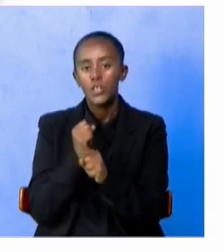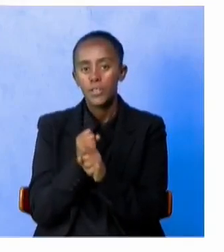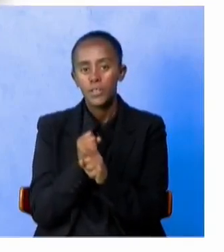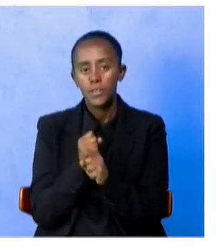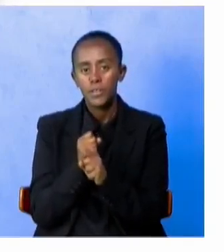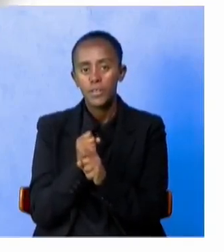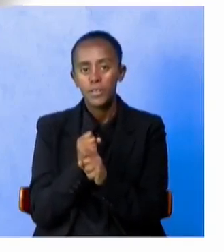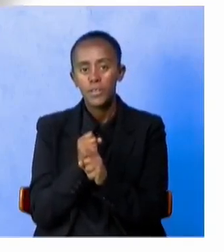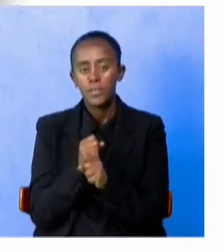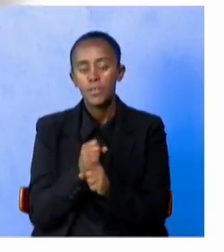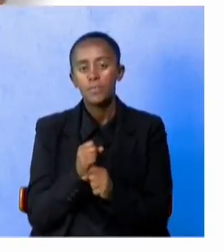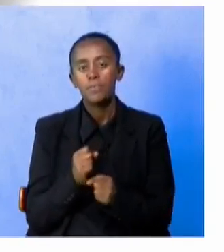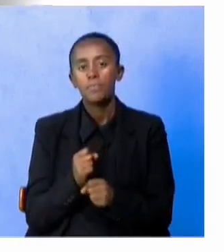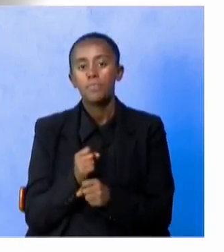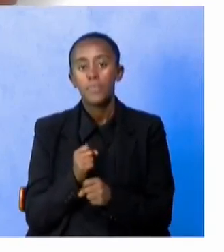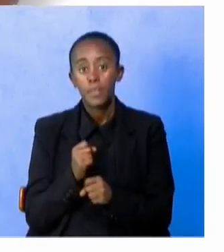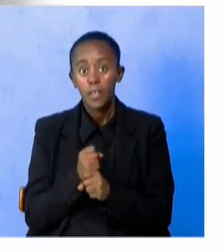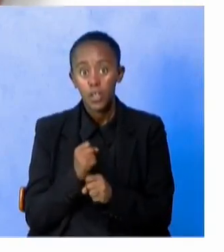that started